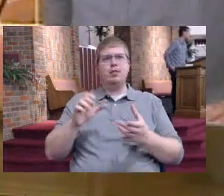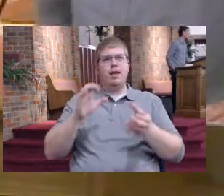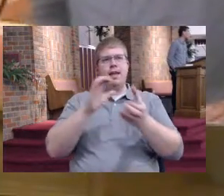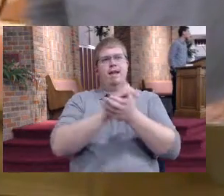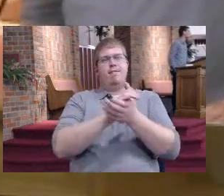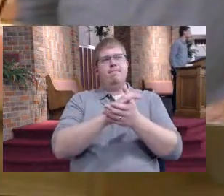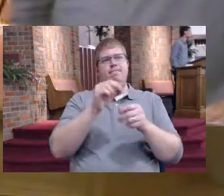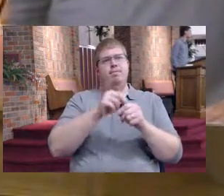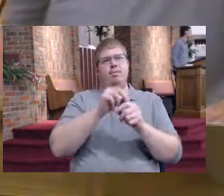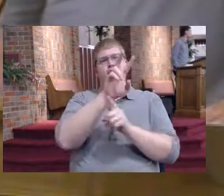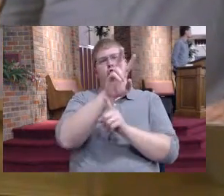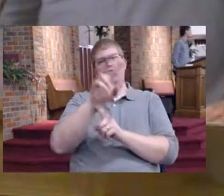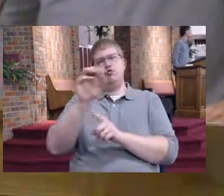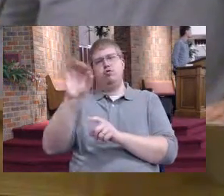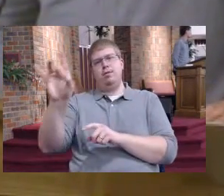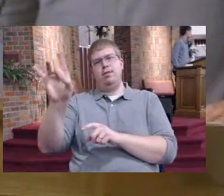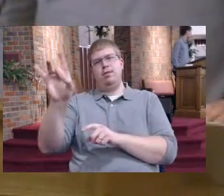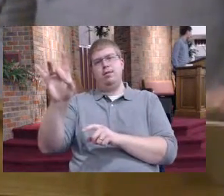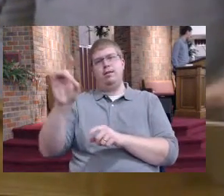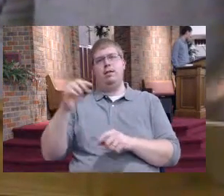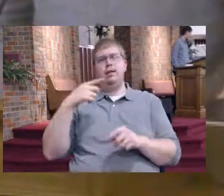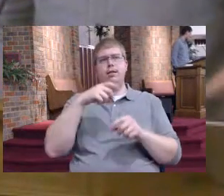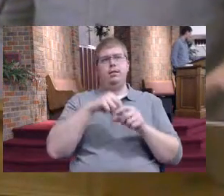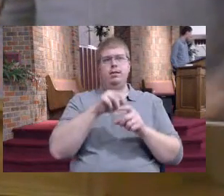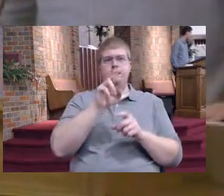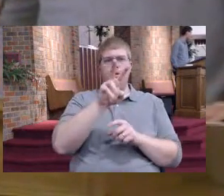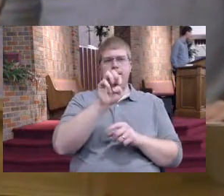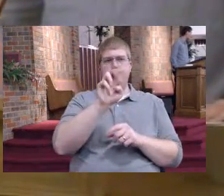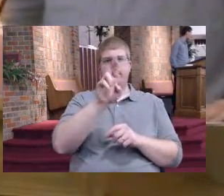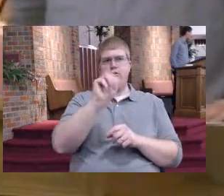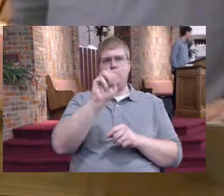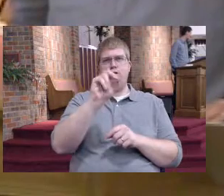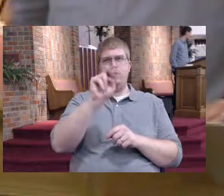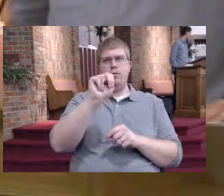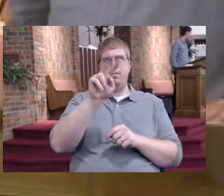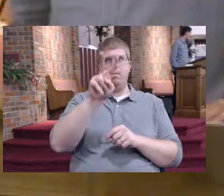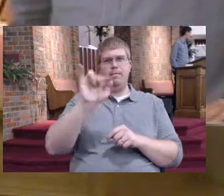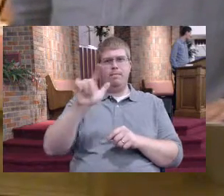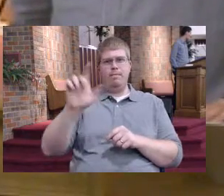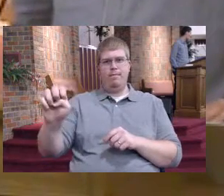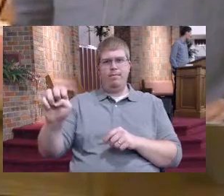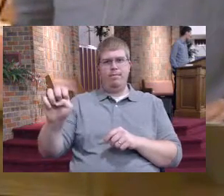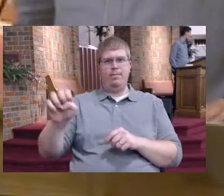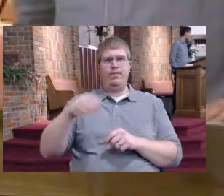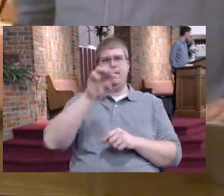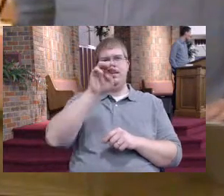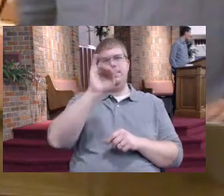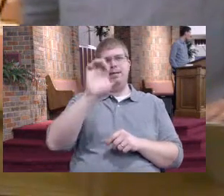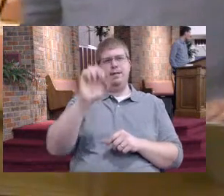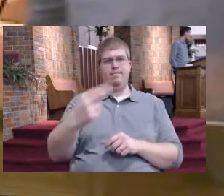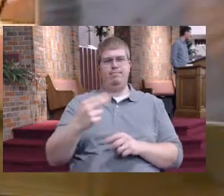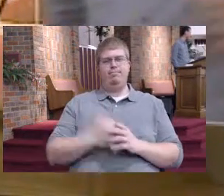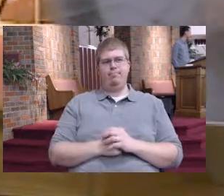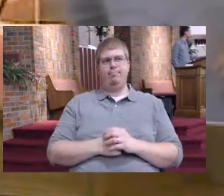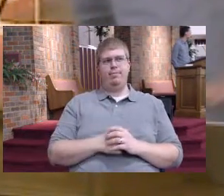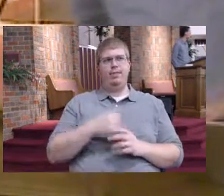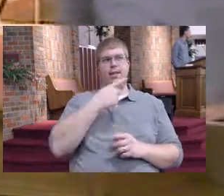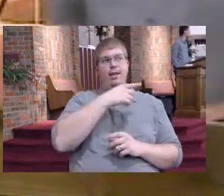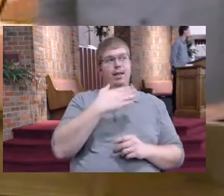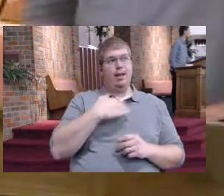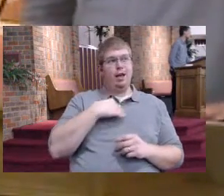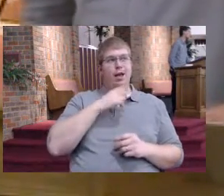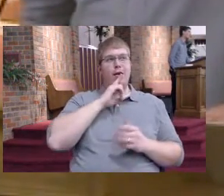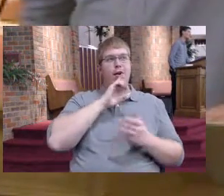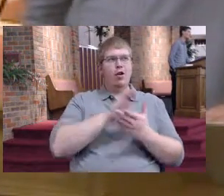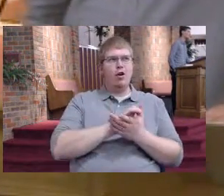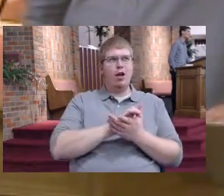In Vermontville, Michigan, you can kind of see it's a picture of my wife's aunt's yard is where